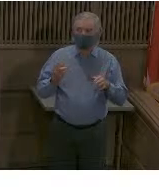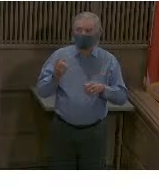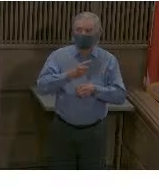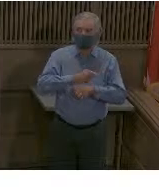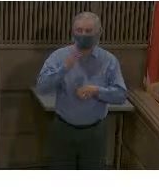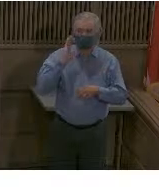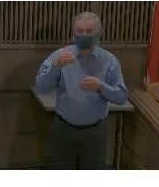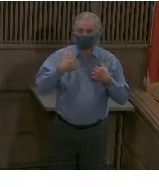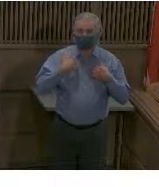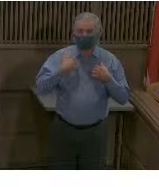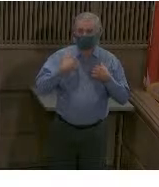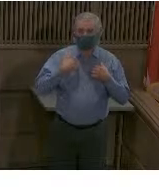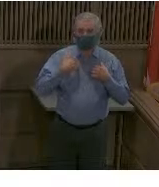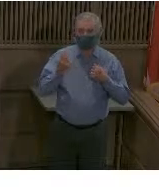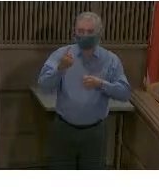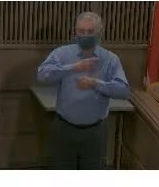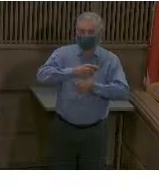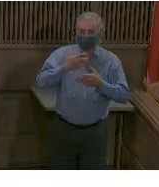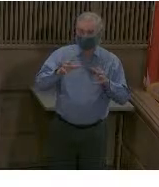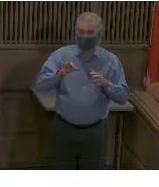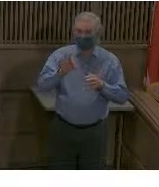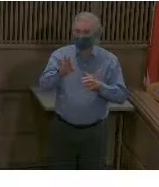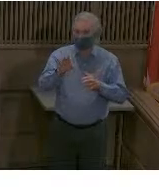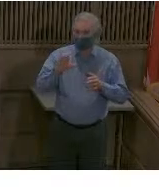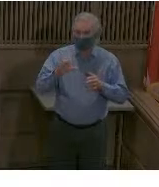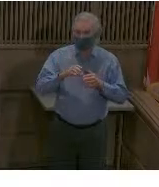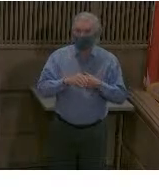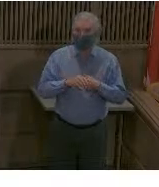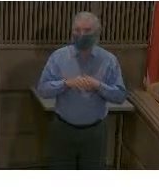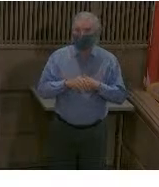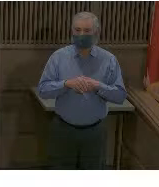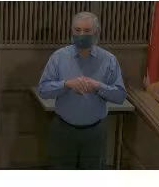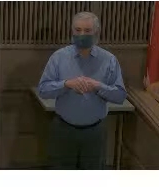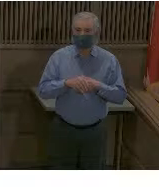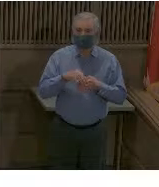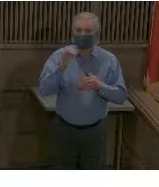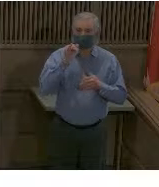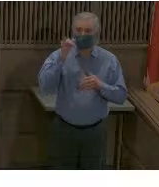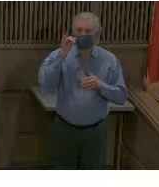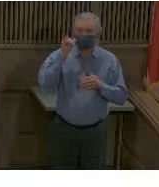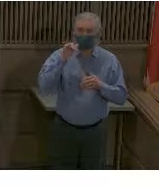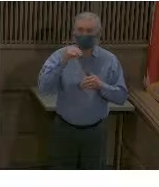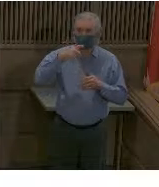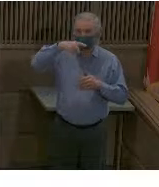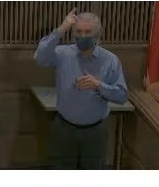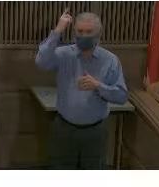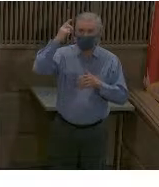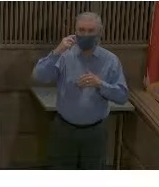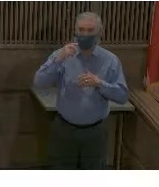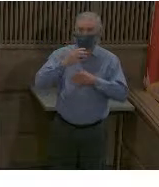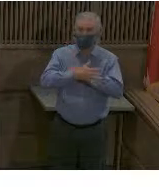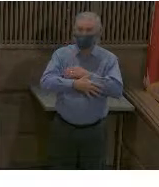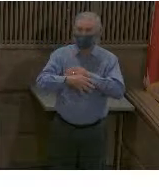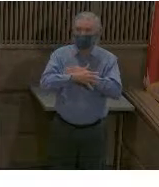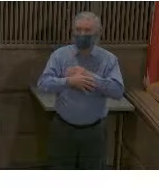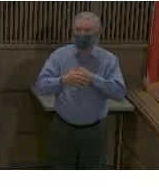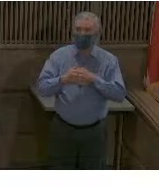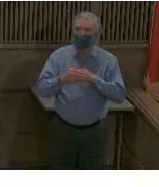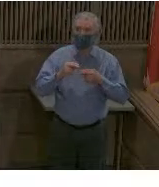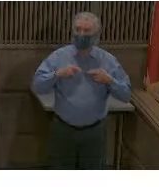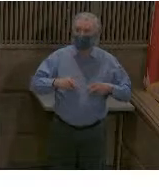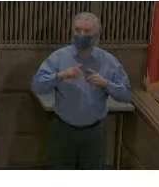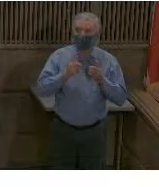departments. For Daugherty County, as of close of business yesterday, our health department staff had administered